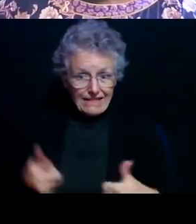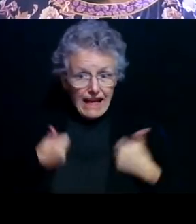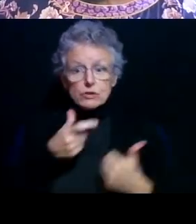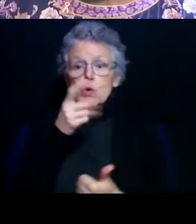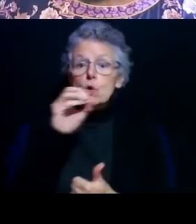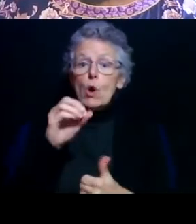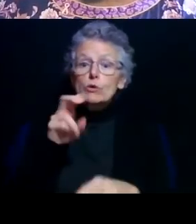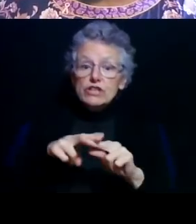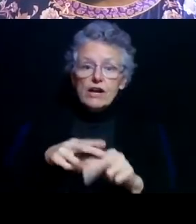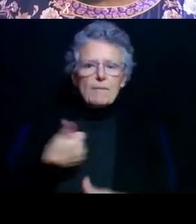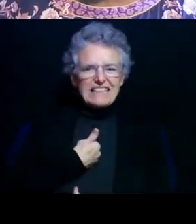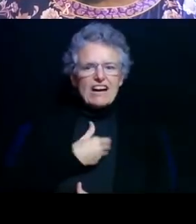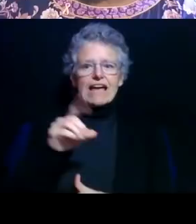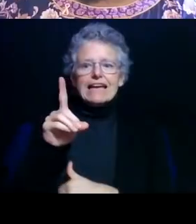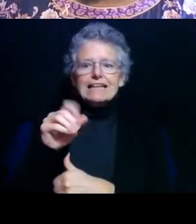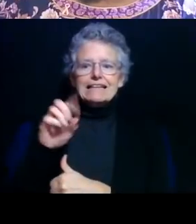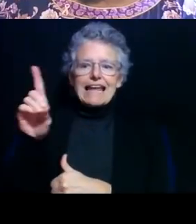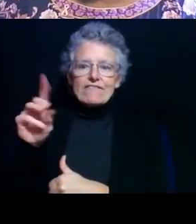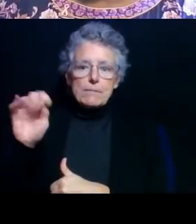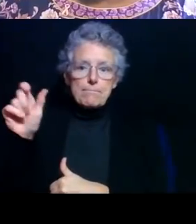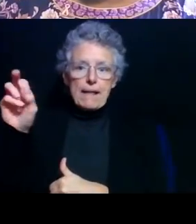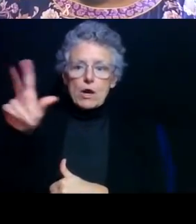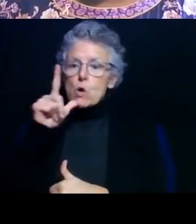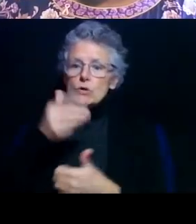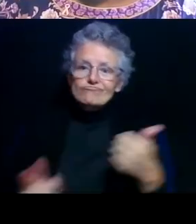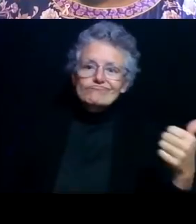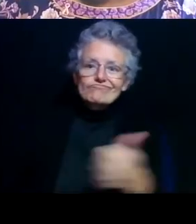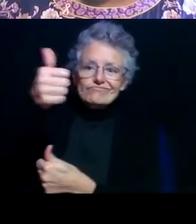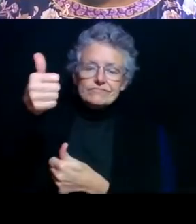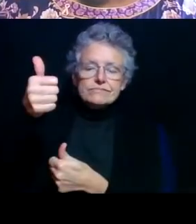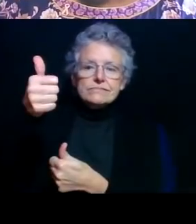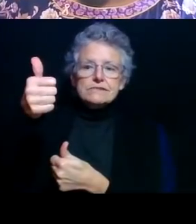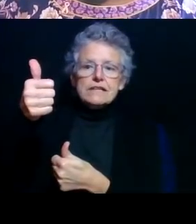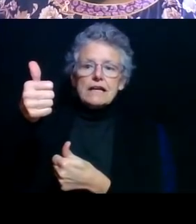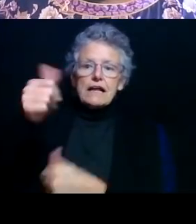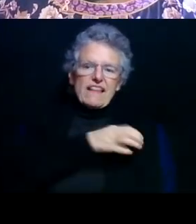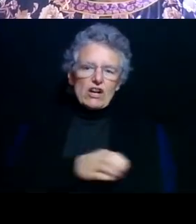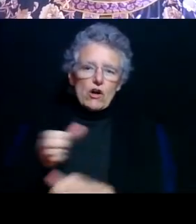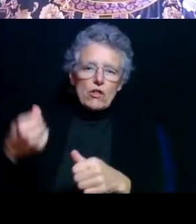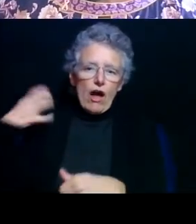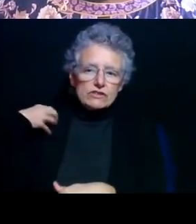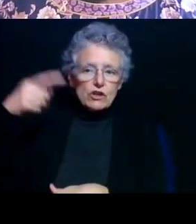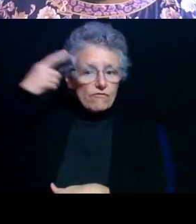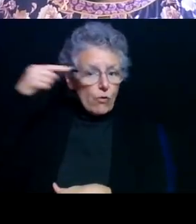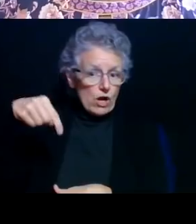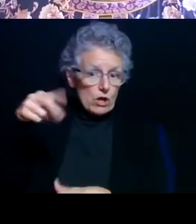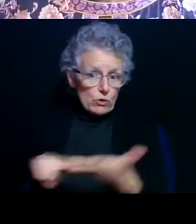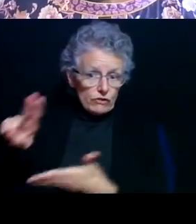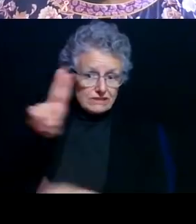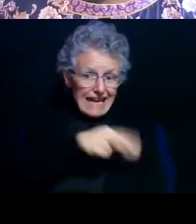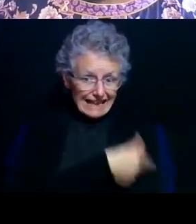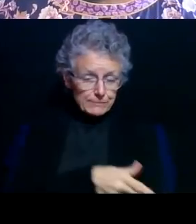and Dr. David Miller, the Chief Clinical Officer of University Hospital and CDC. And the committee